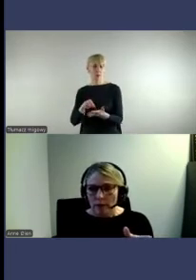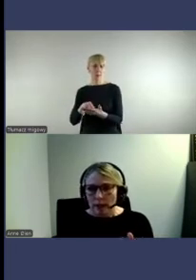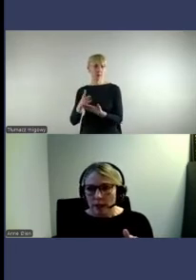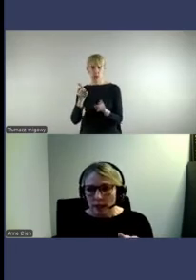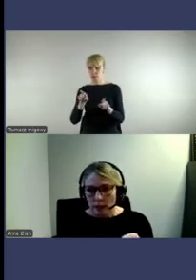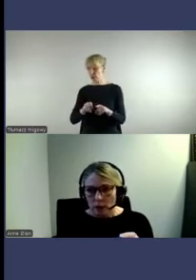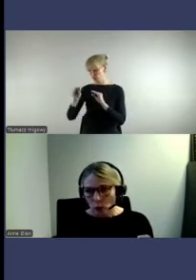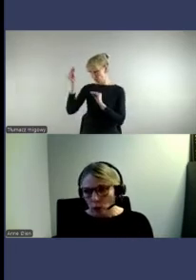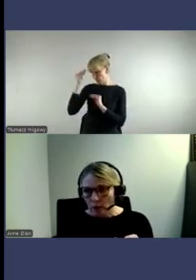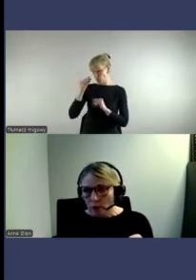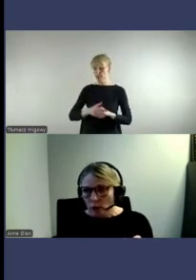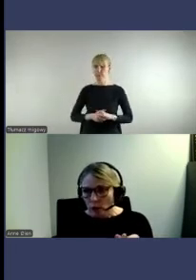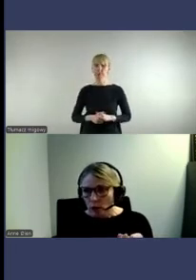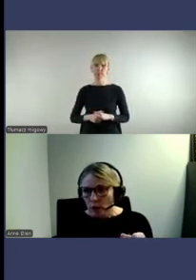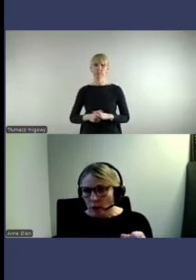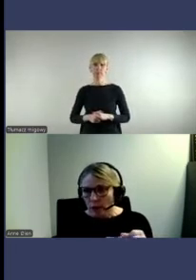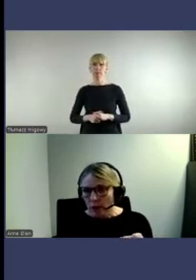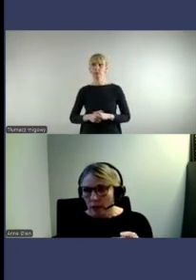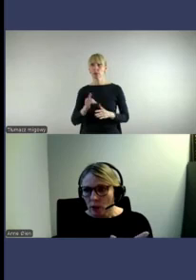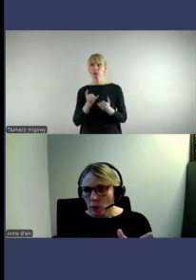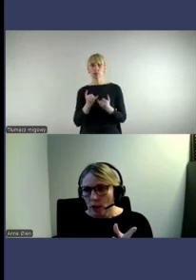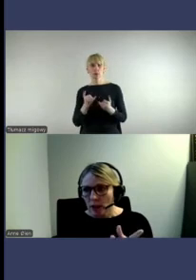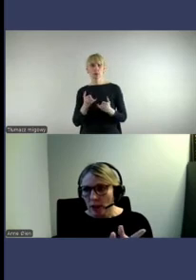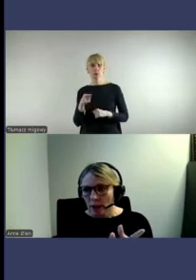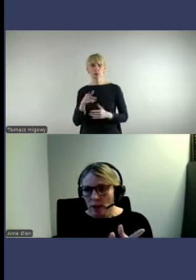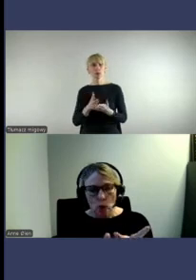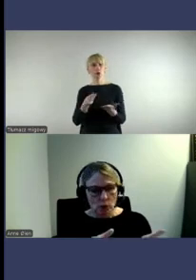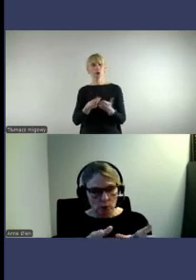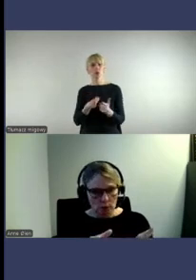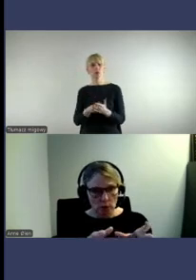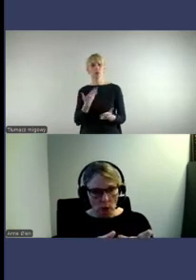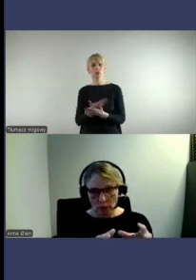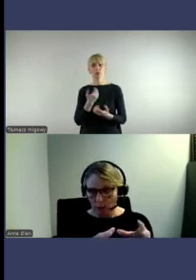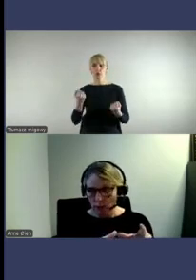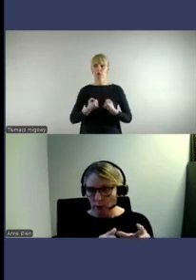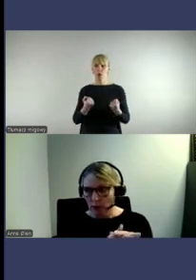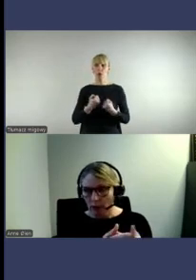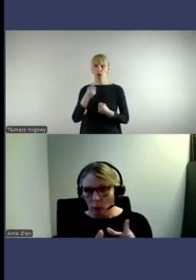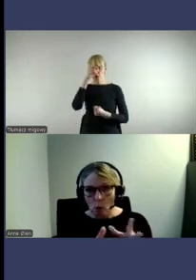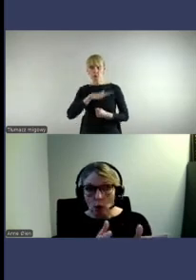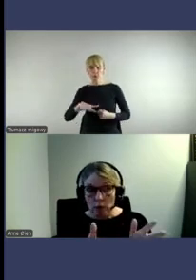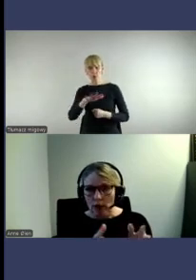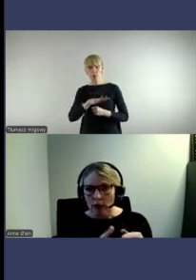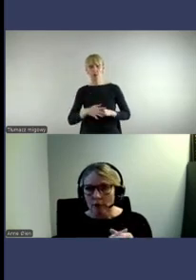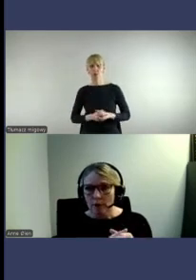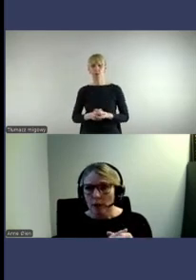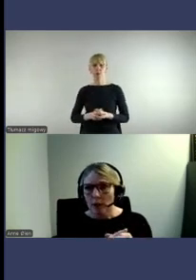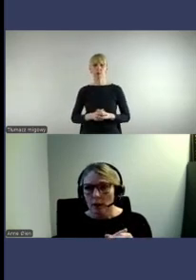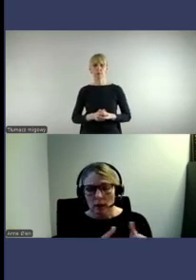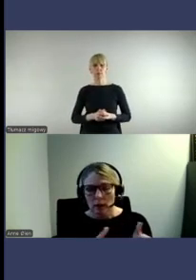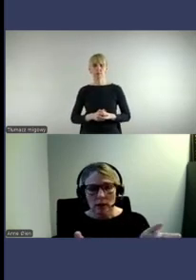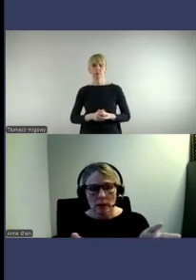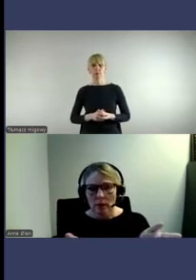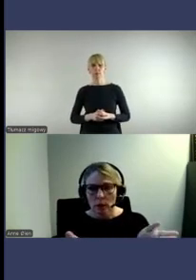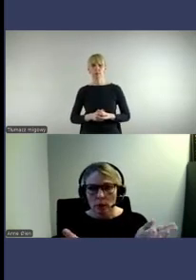is investing in social infrastructure and creating communities that support people in all walks of life.